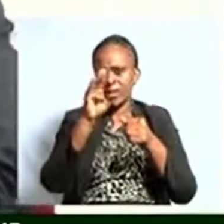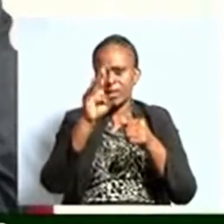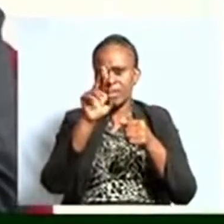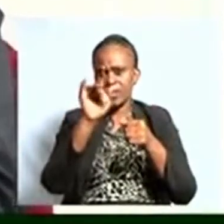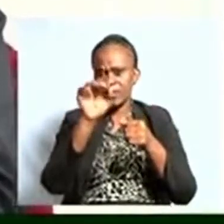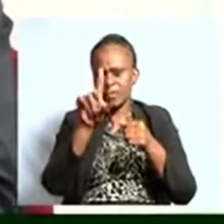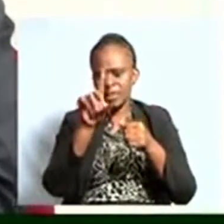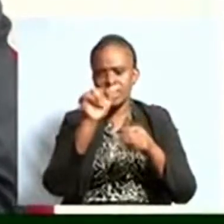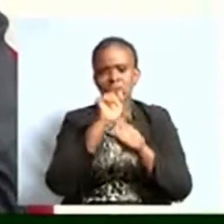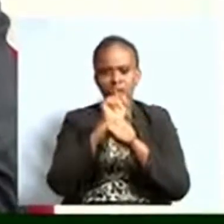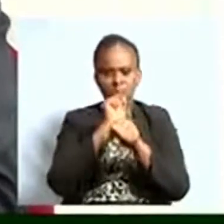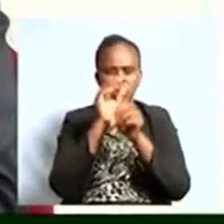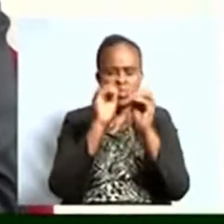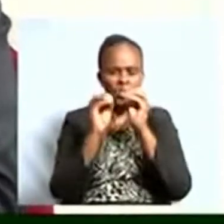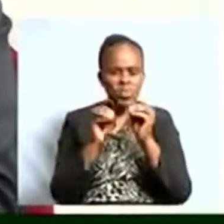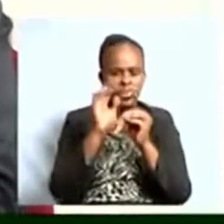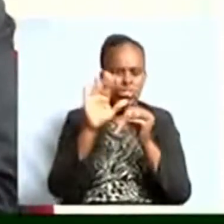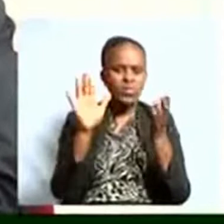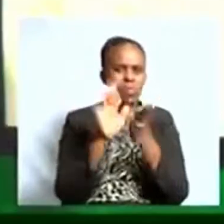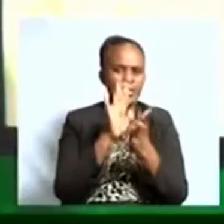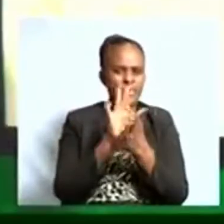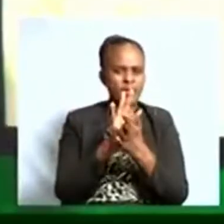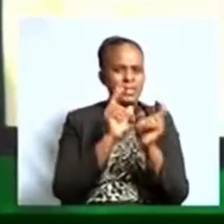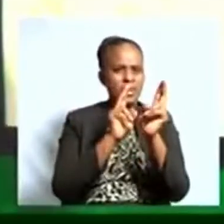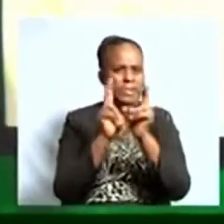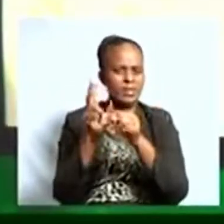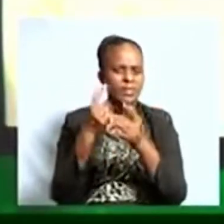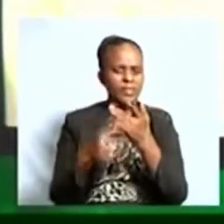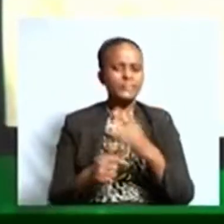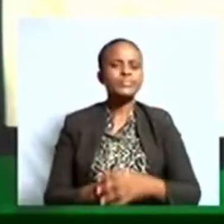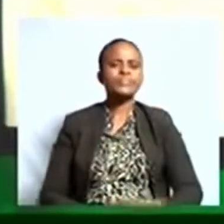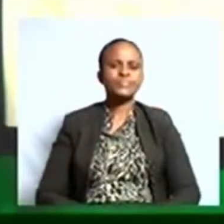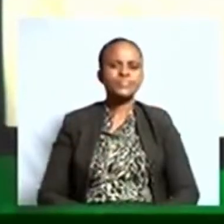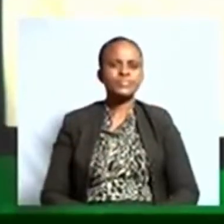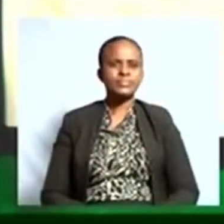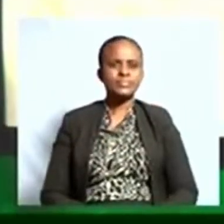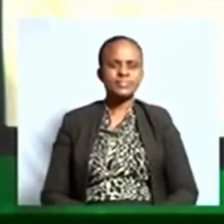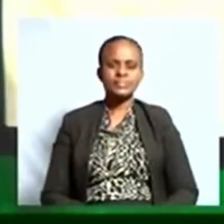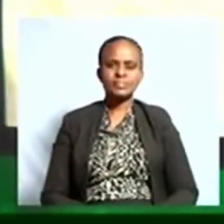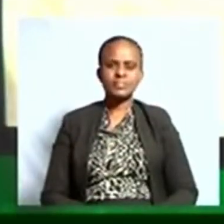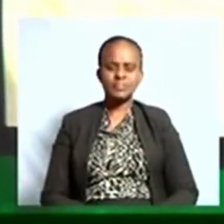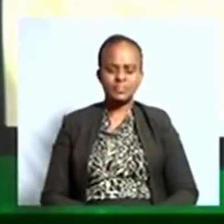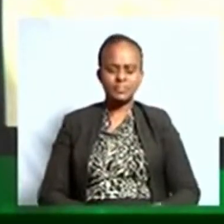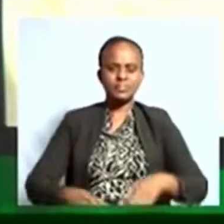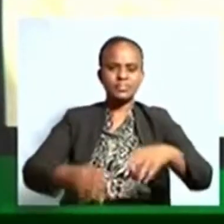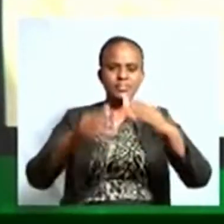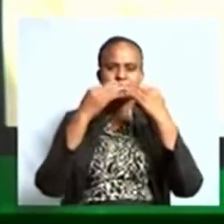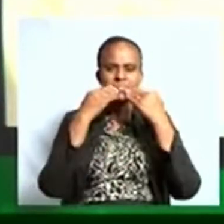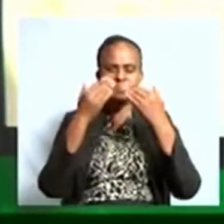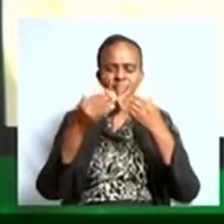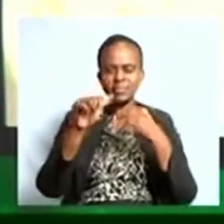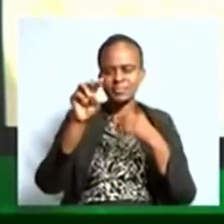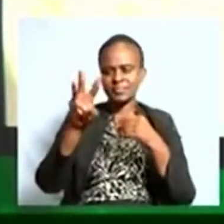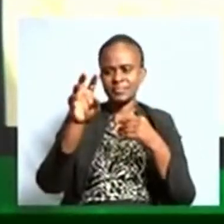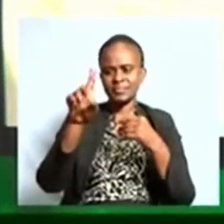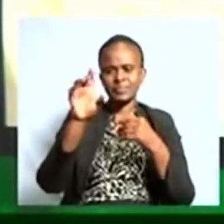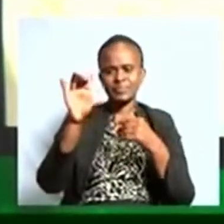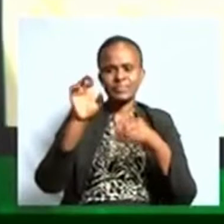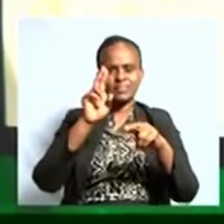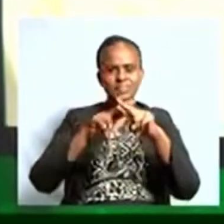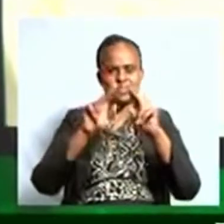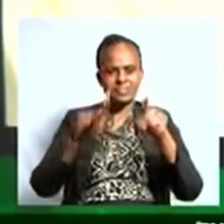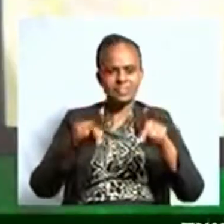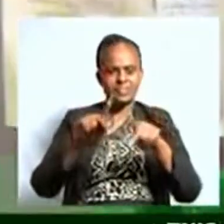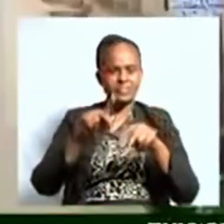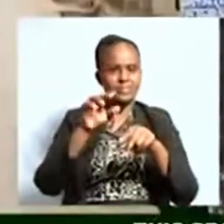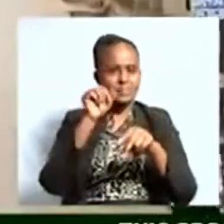worked on. What's your quick reaction? Thank you. Yeah, actually the WDC chairperson, Cosmas Piri,